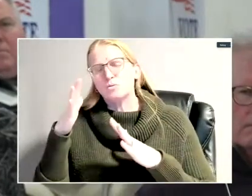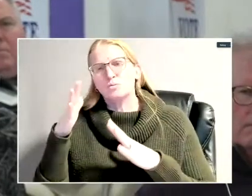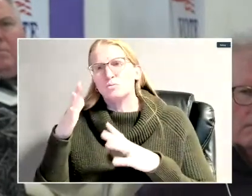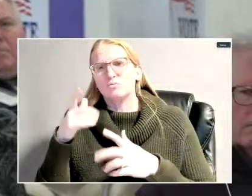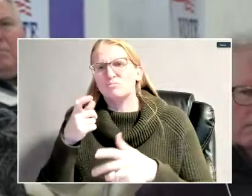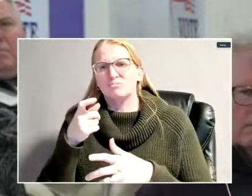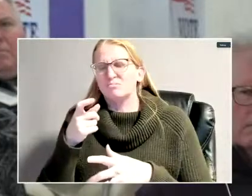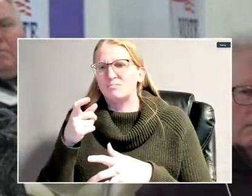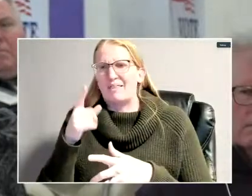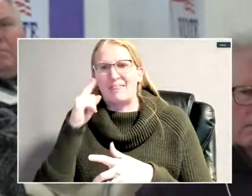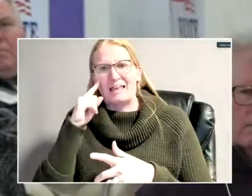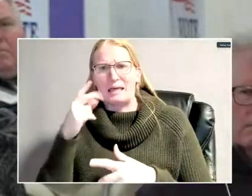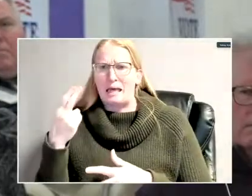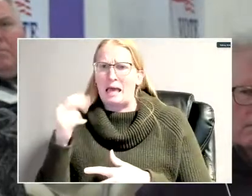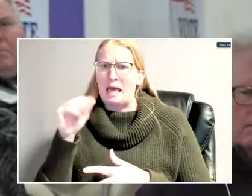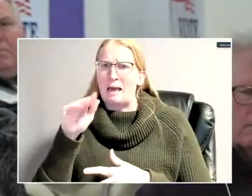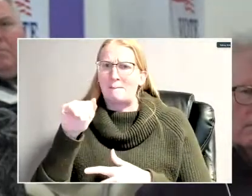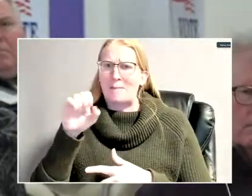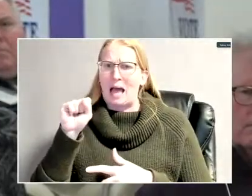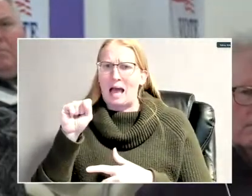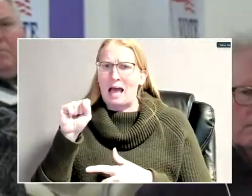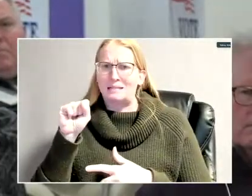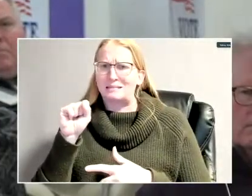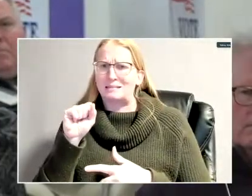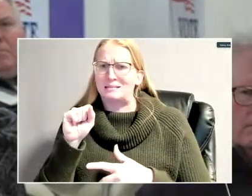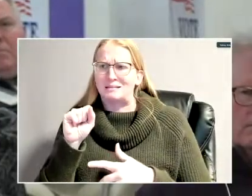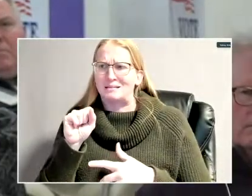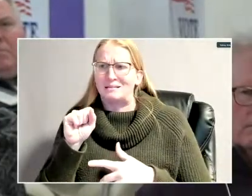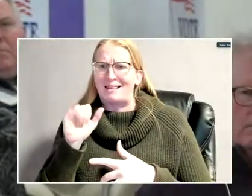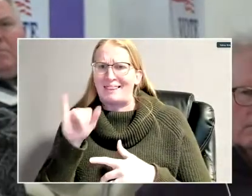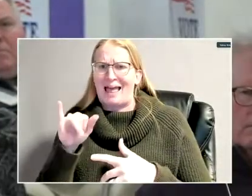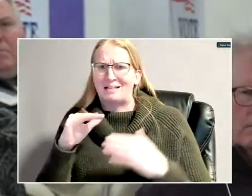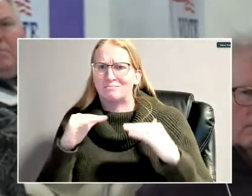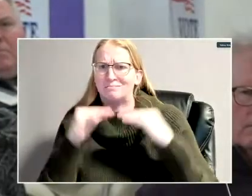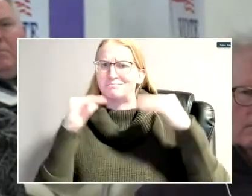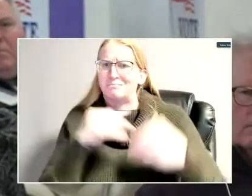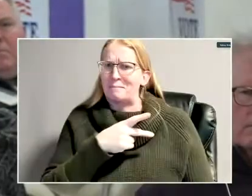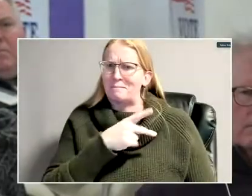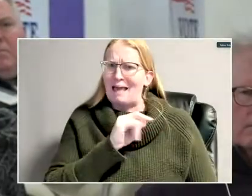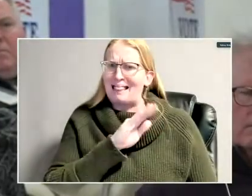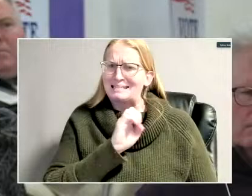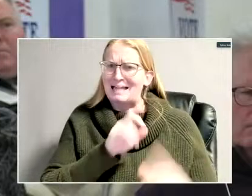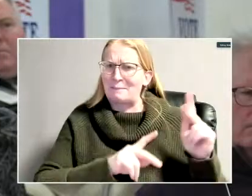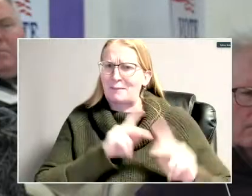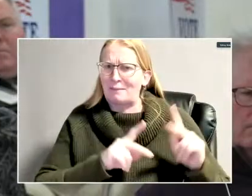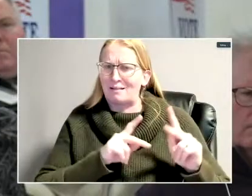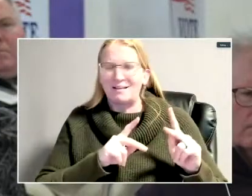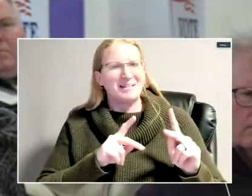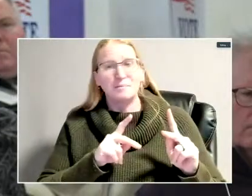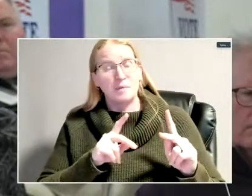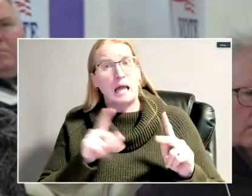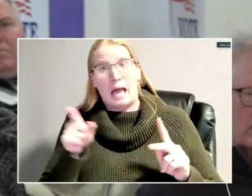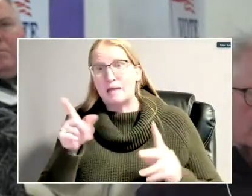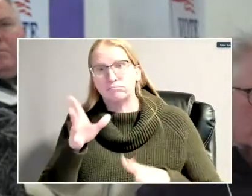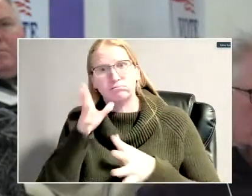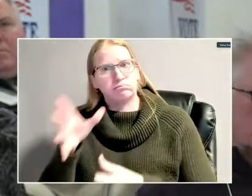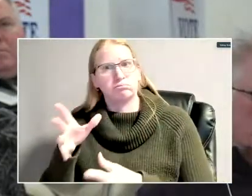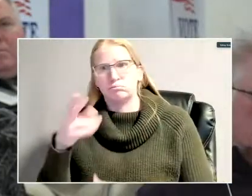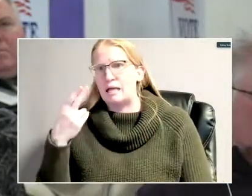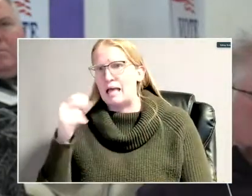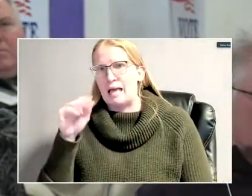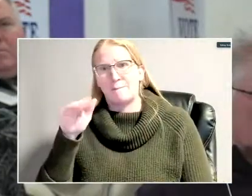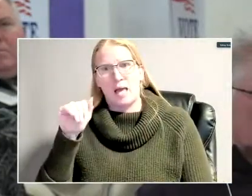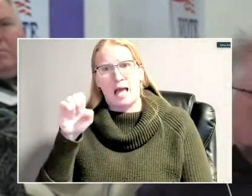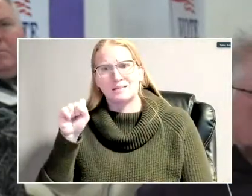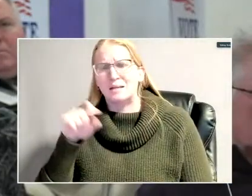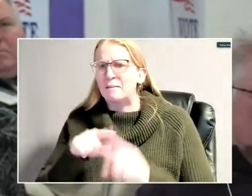did but the Palestinians a as a whole as a people did not do that I also reject what